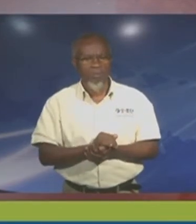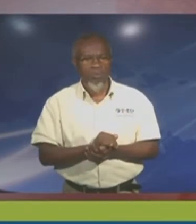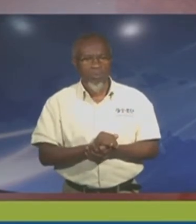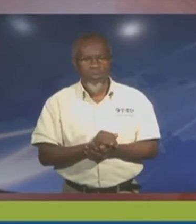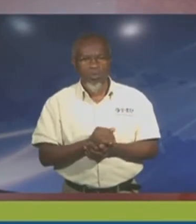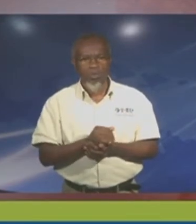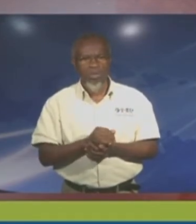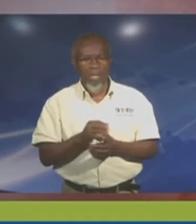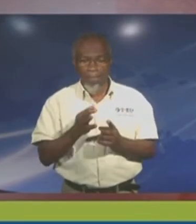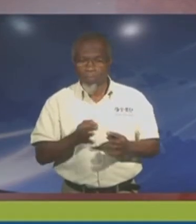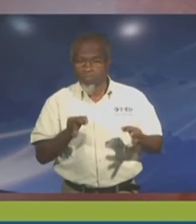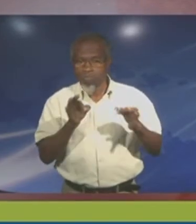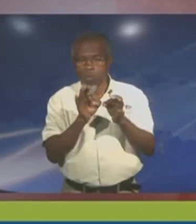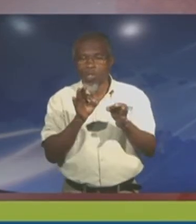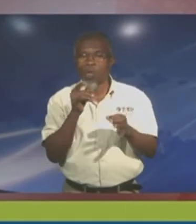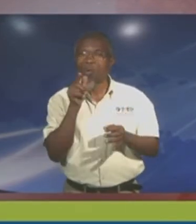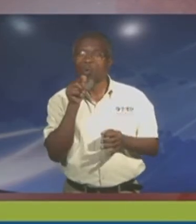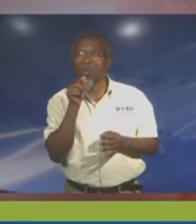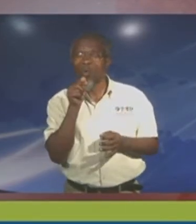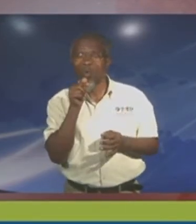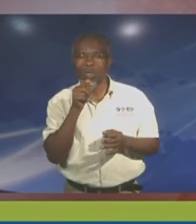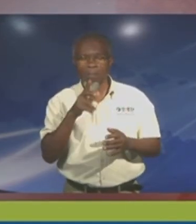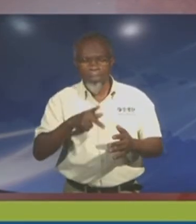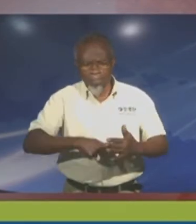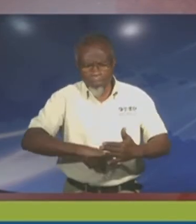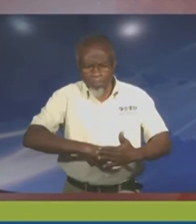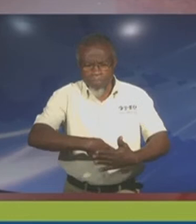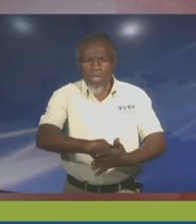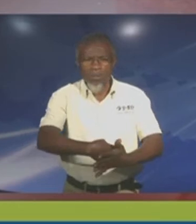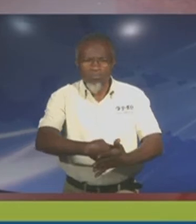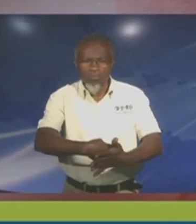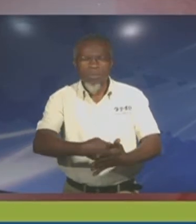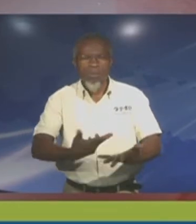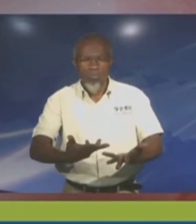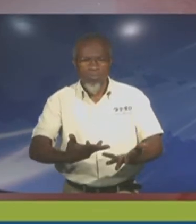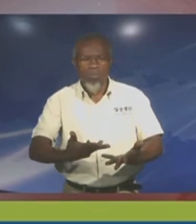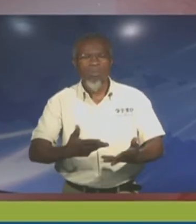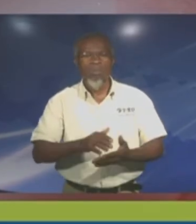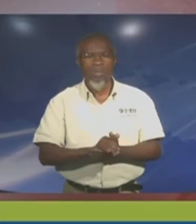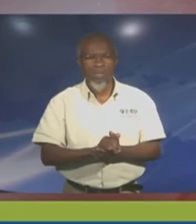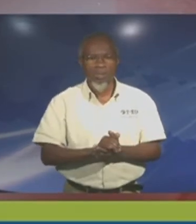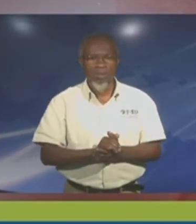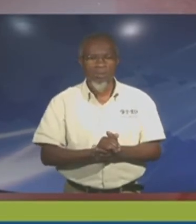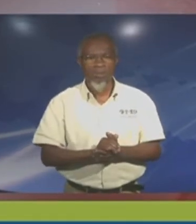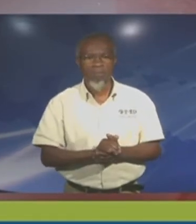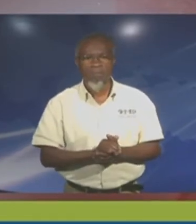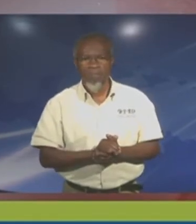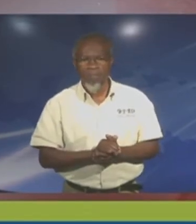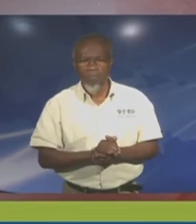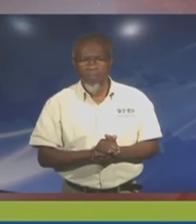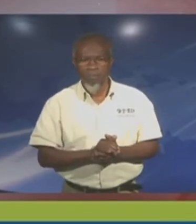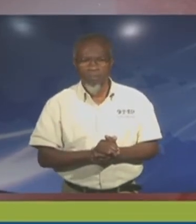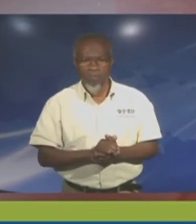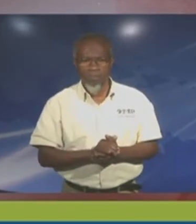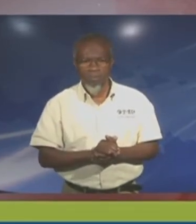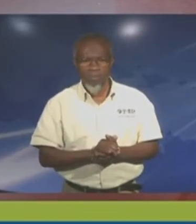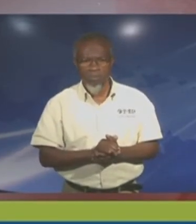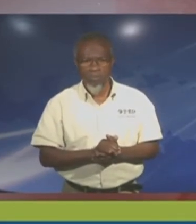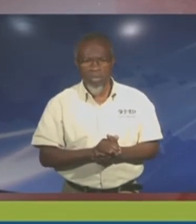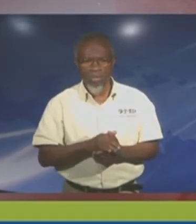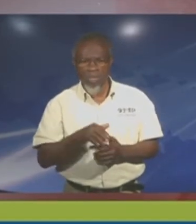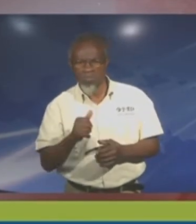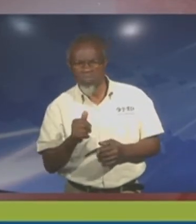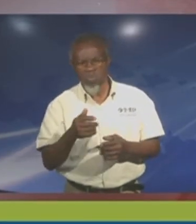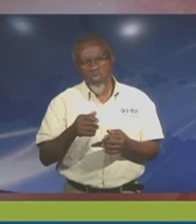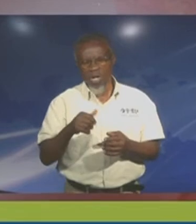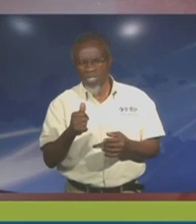women, children in school, anybody who's in the routine vaccination groups for influenza would again be reminded that this is a